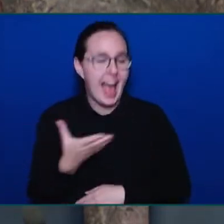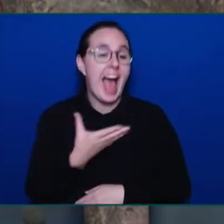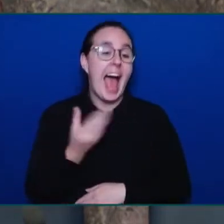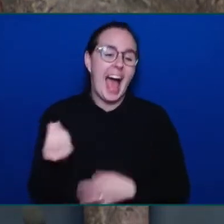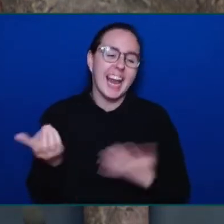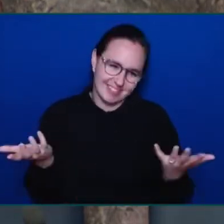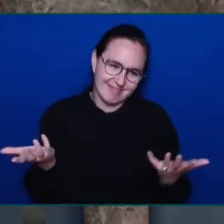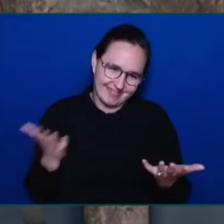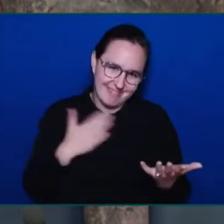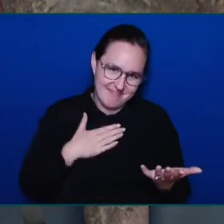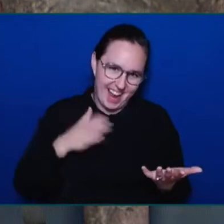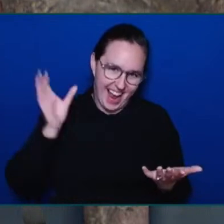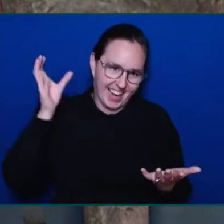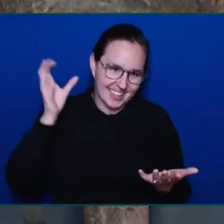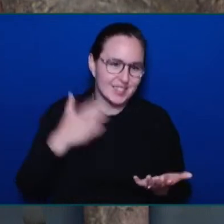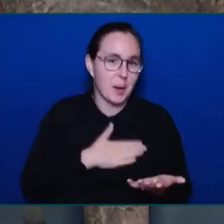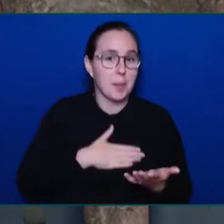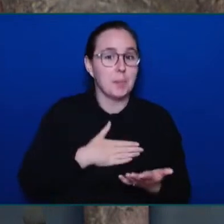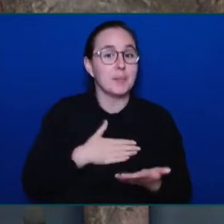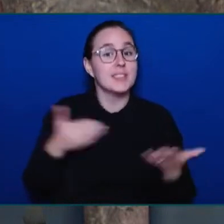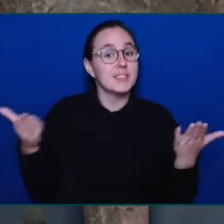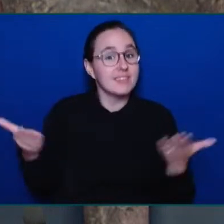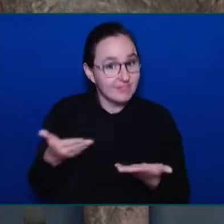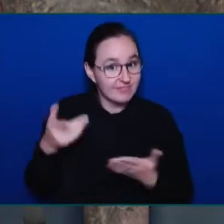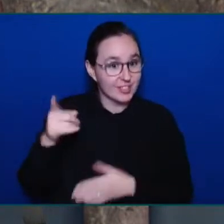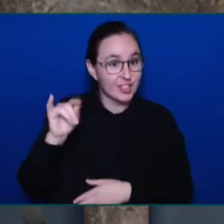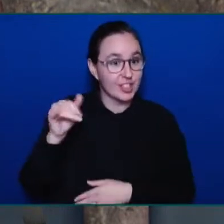welcome Jason to this place today.